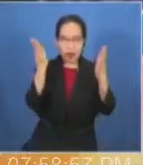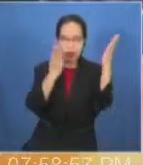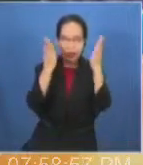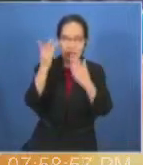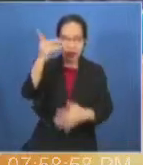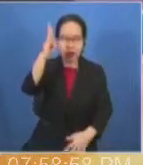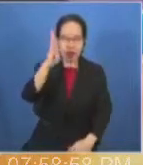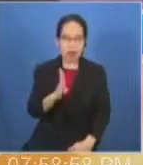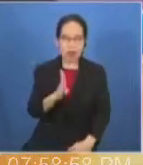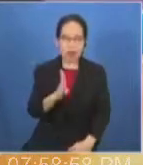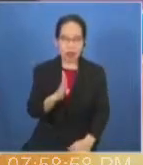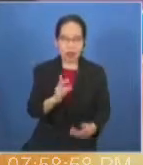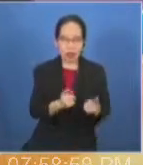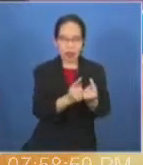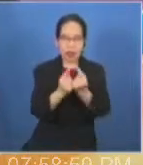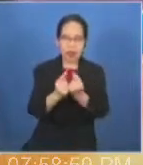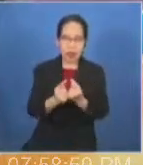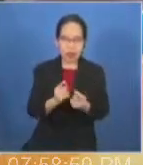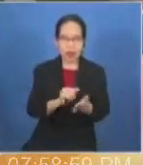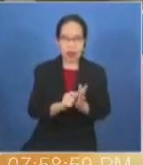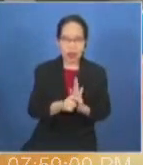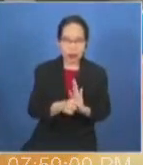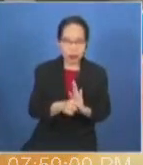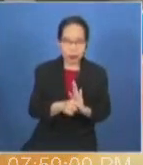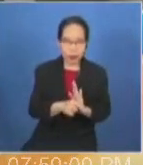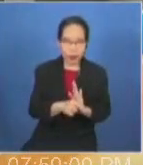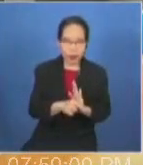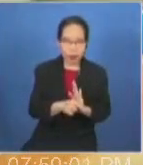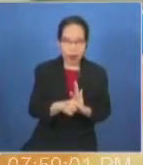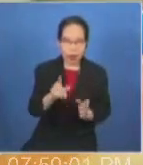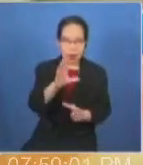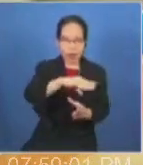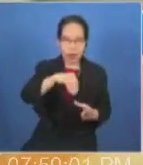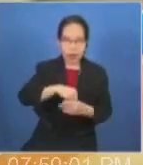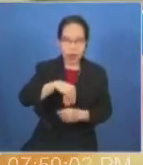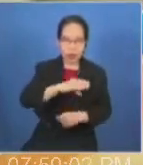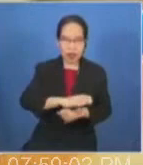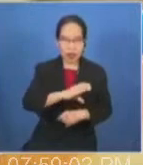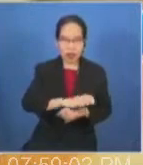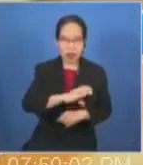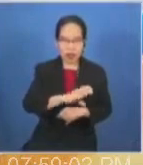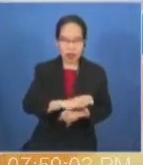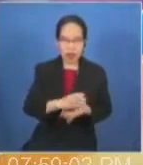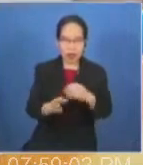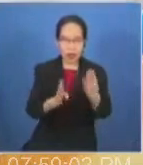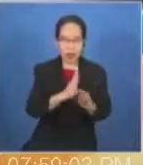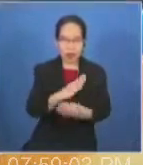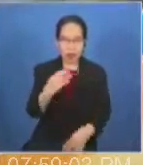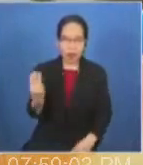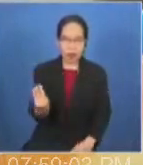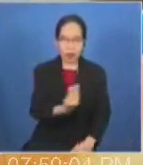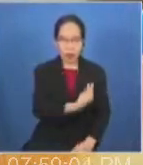We were serving God together at that time. When I joined the church, I